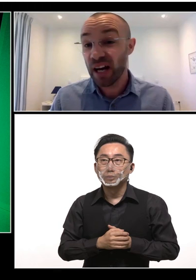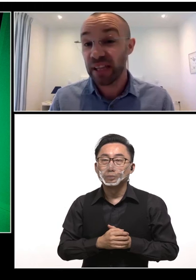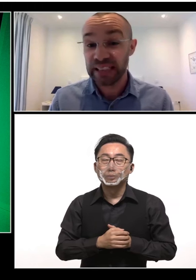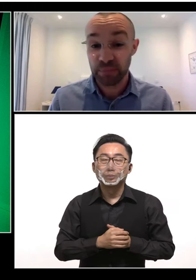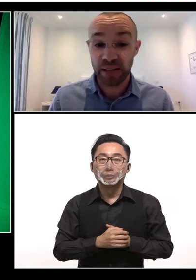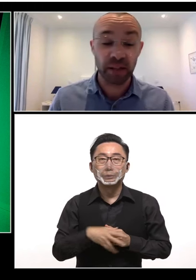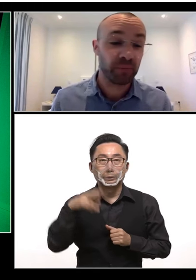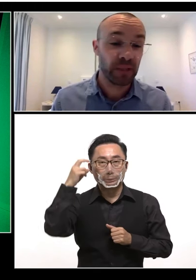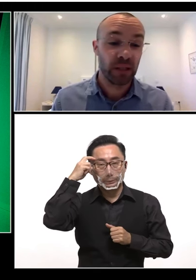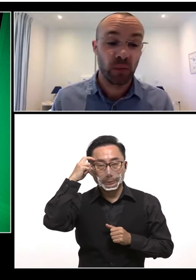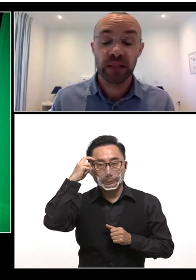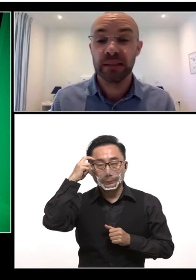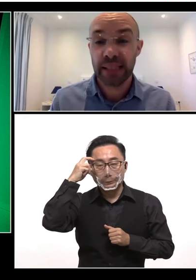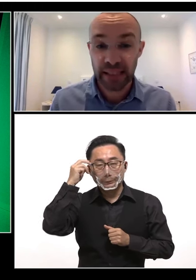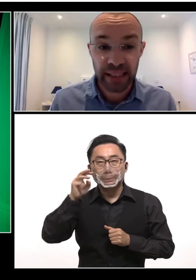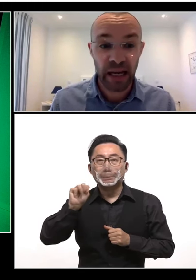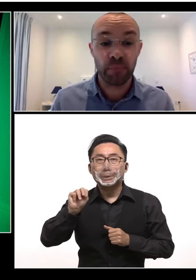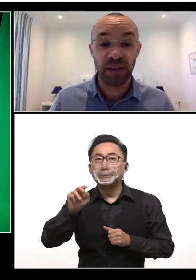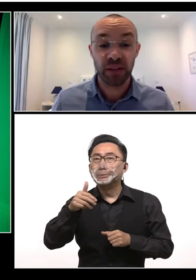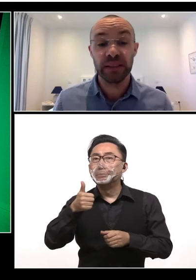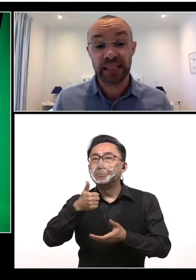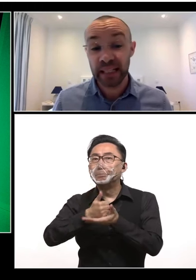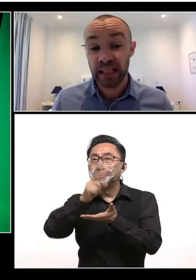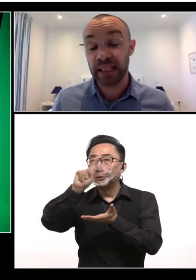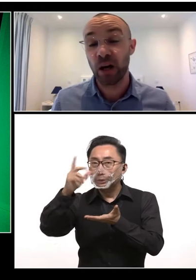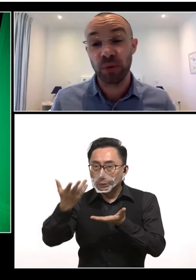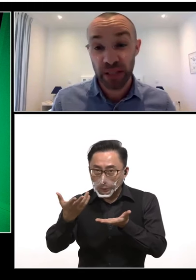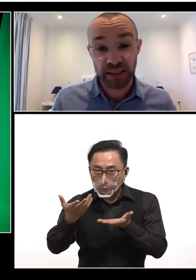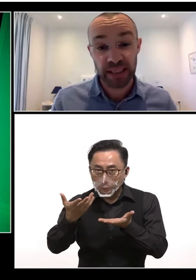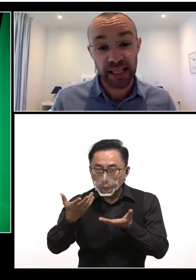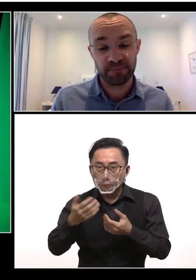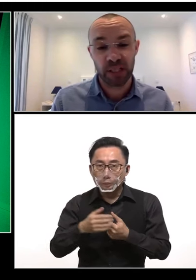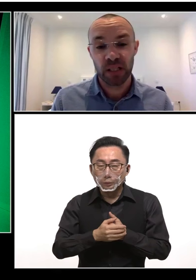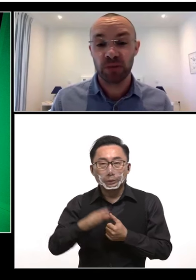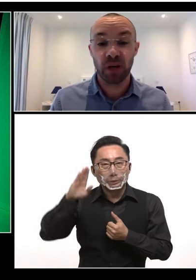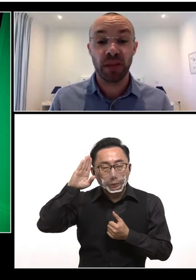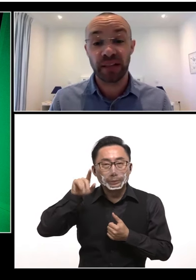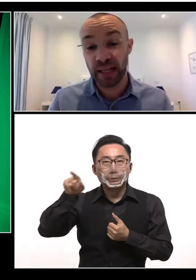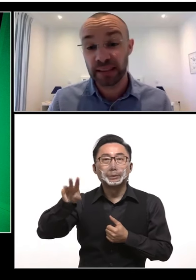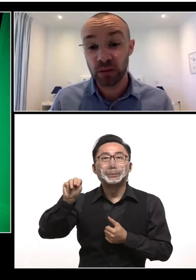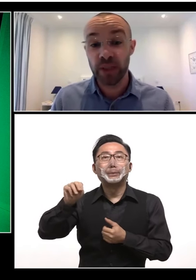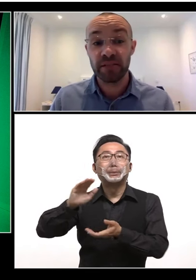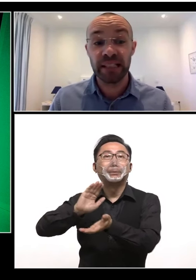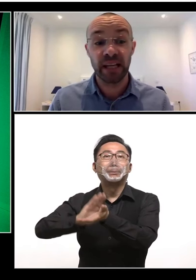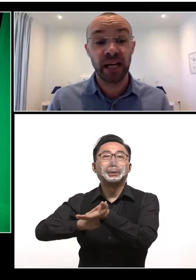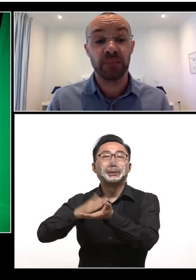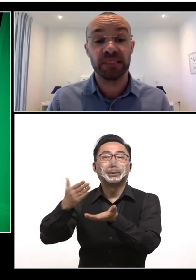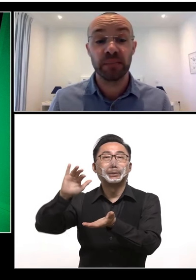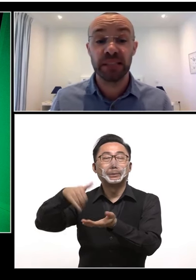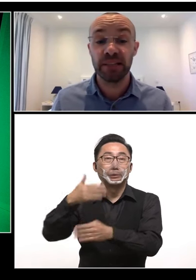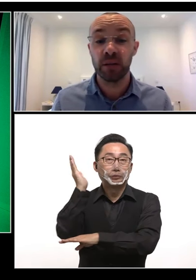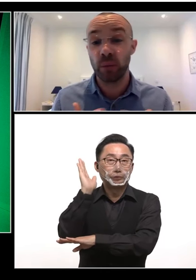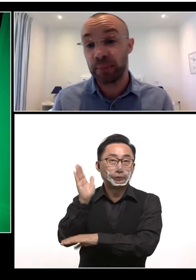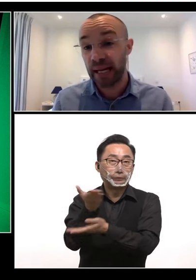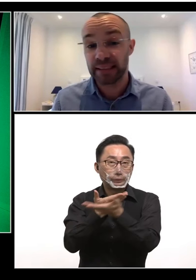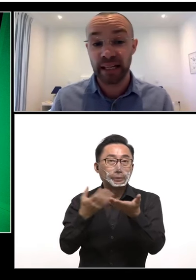on earth is Matthew? Well, sadly, Matthew is ill and he can't be with us today. But rather than cancel, we agreed that I could present